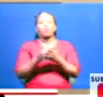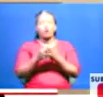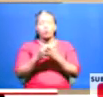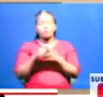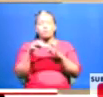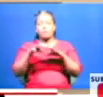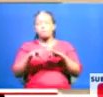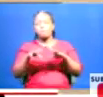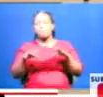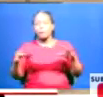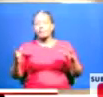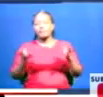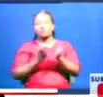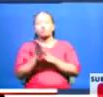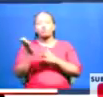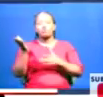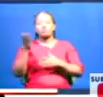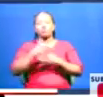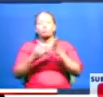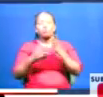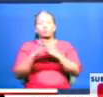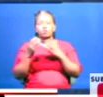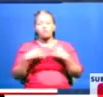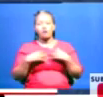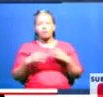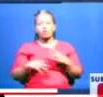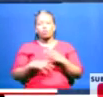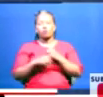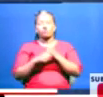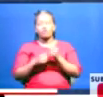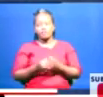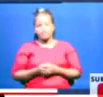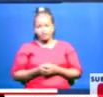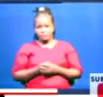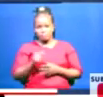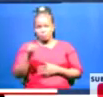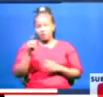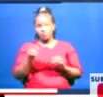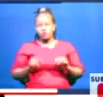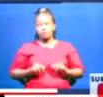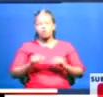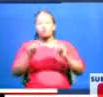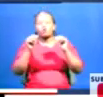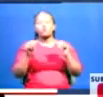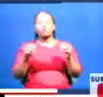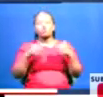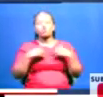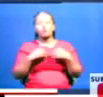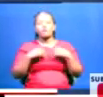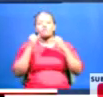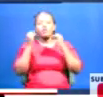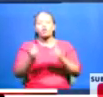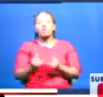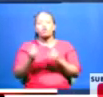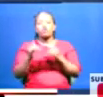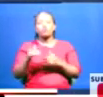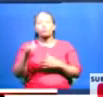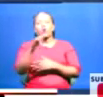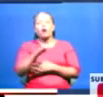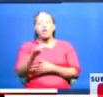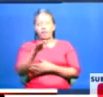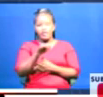by building traveler confidence. We continue opening new products. We continue looking at new areas. We